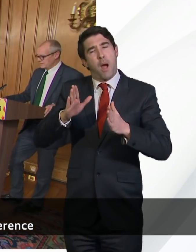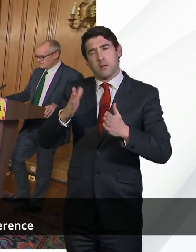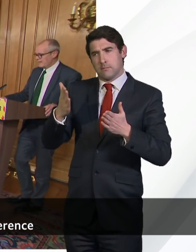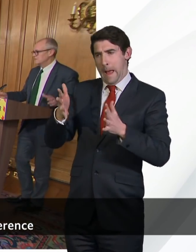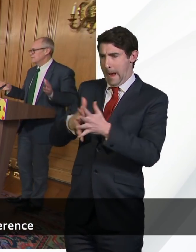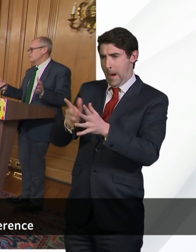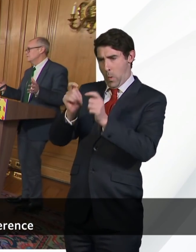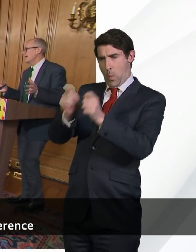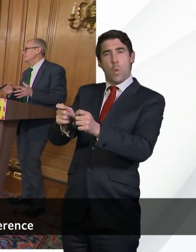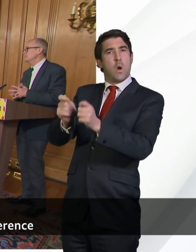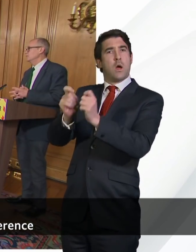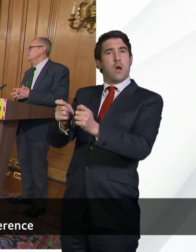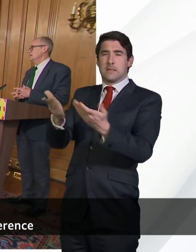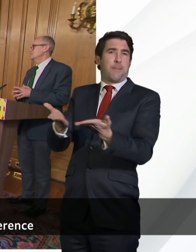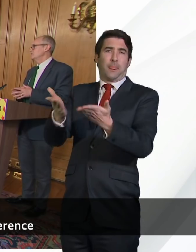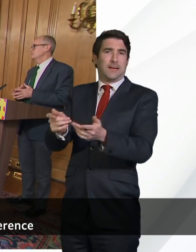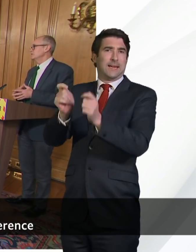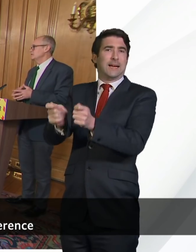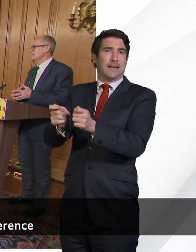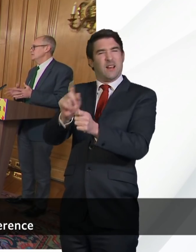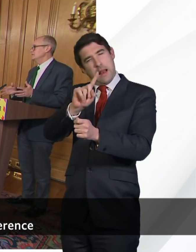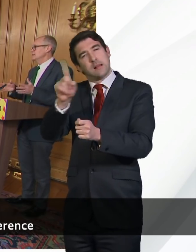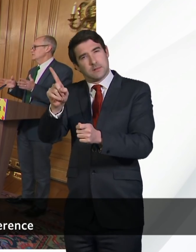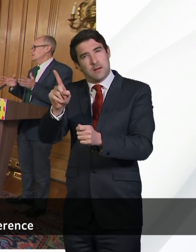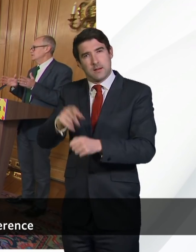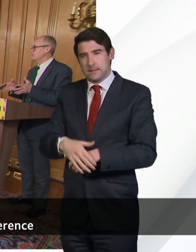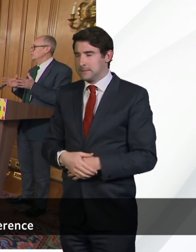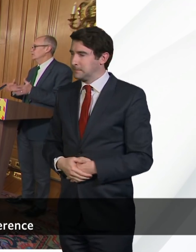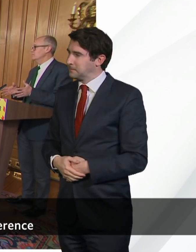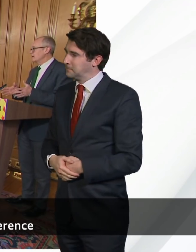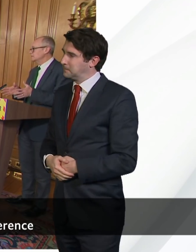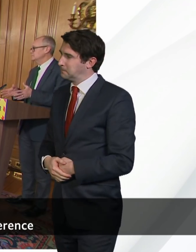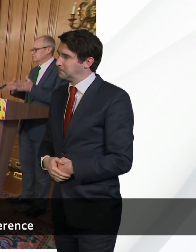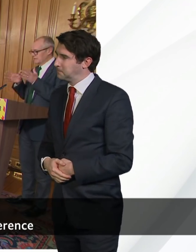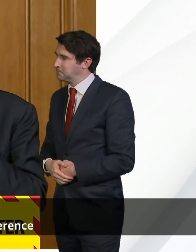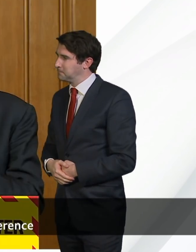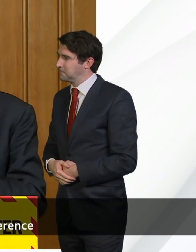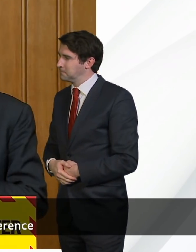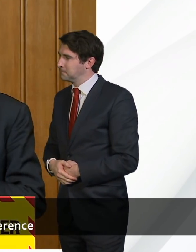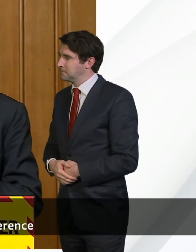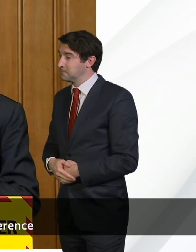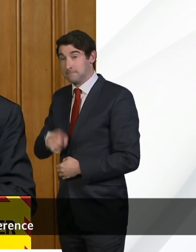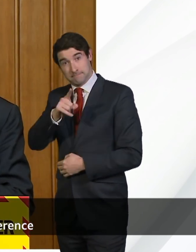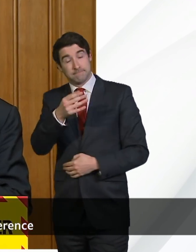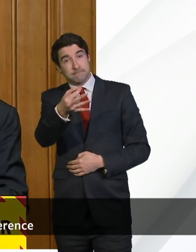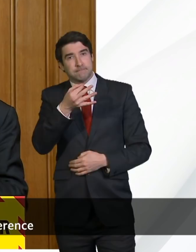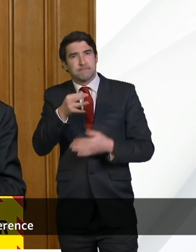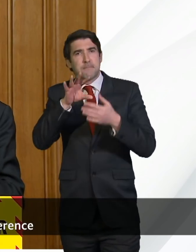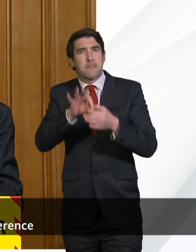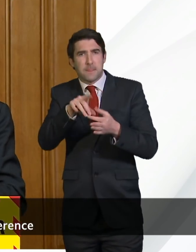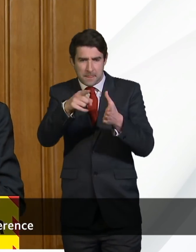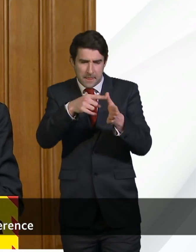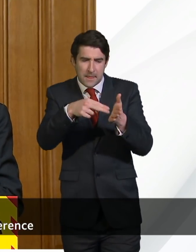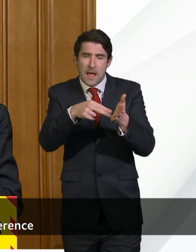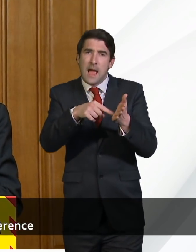the surveillance test, so this is the antibody test, the first thing to say is these tests are difficult to get right. So they're across the world, people are trying to get